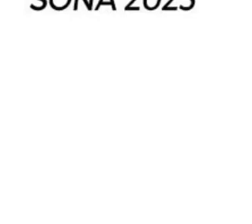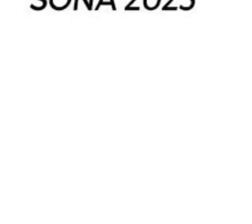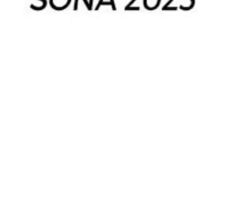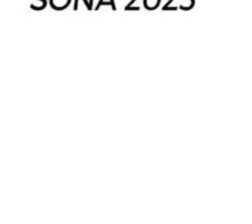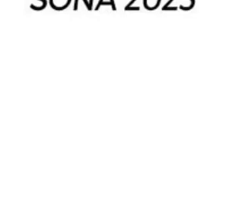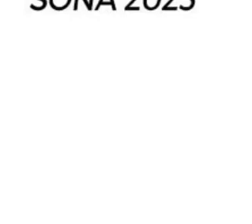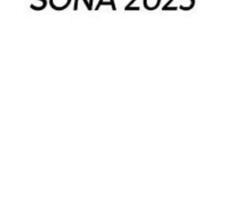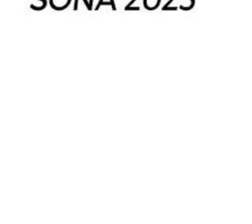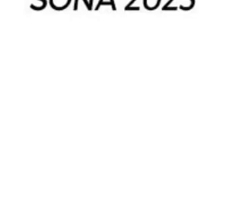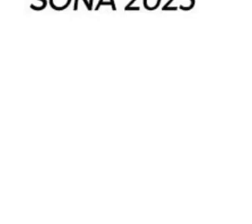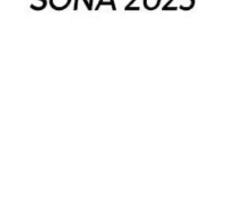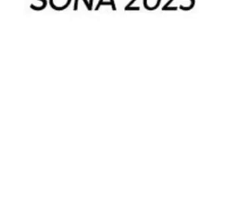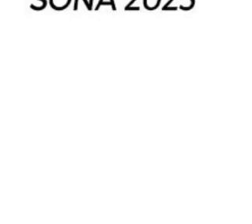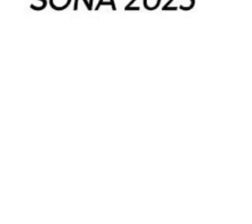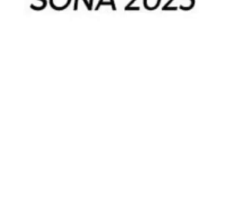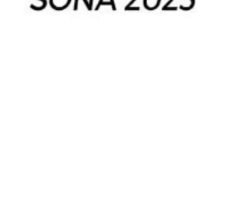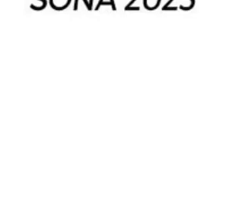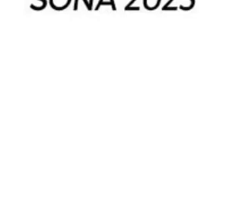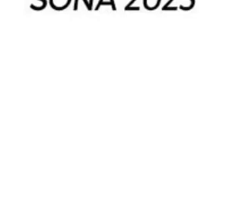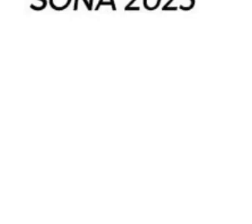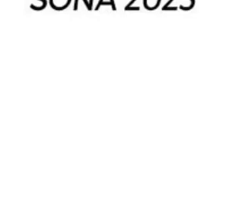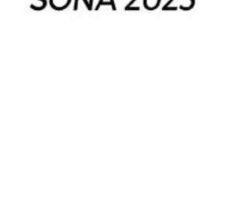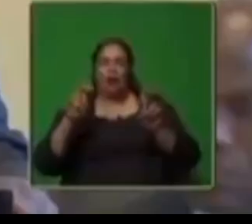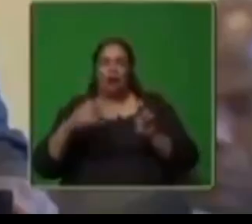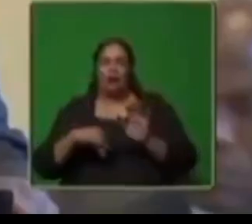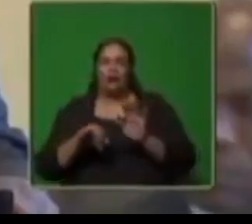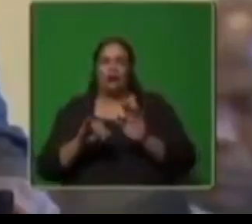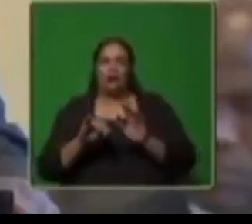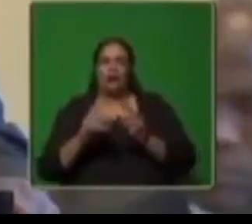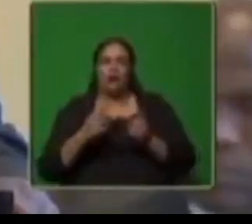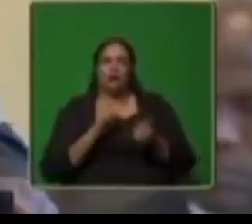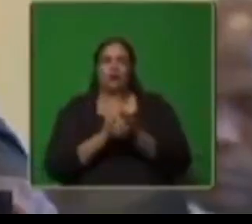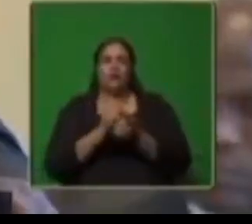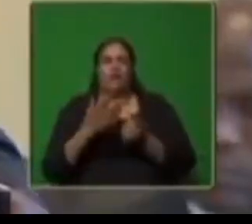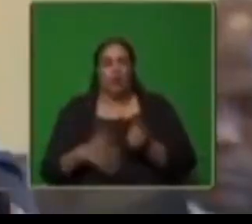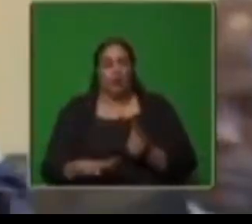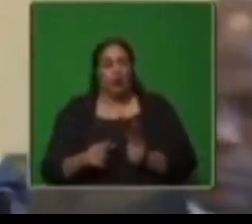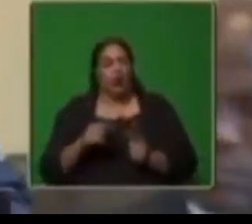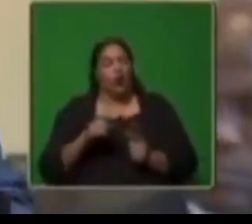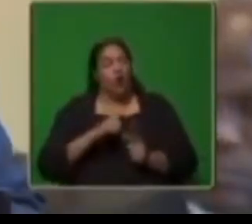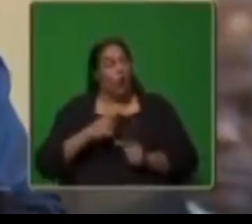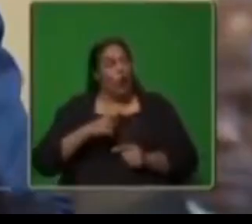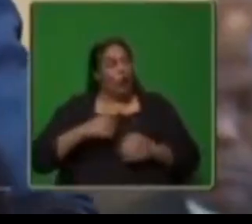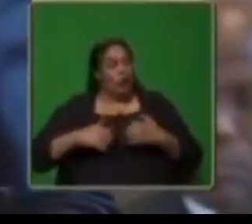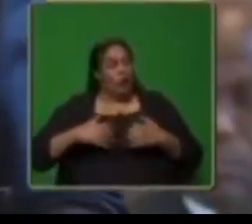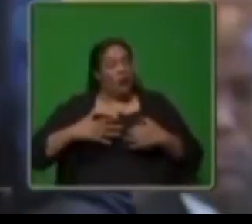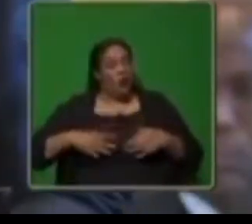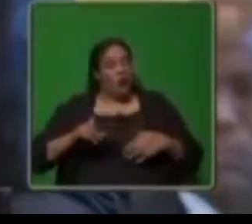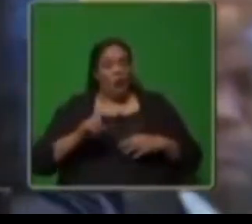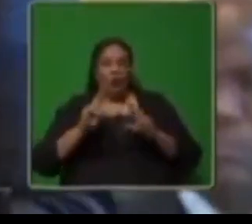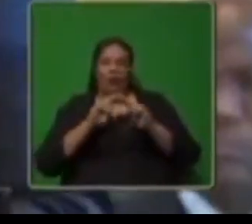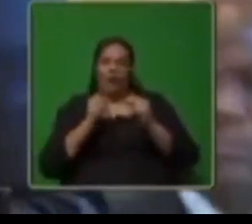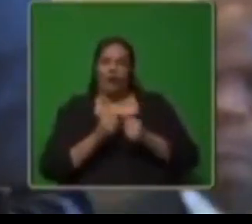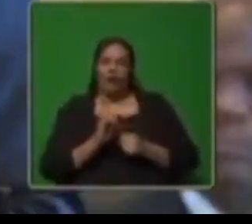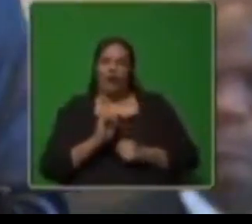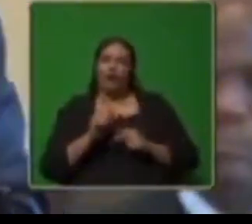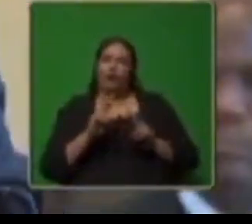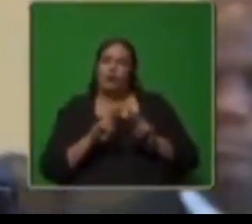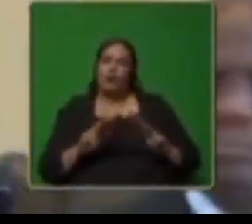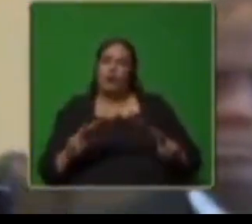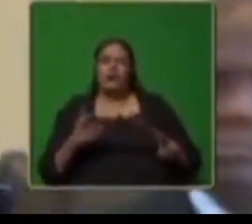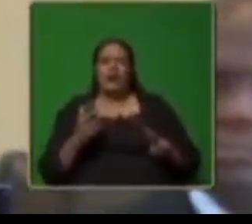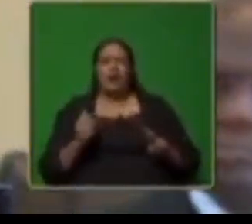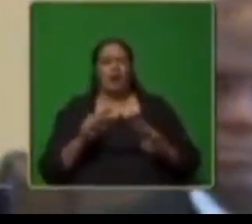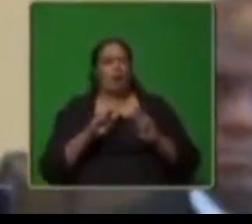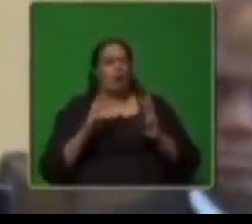the highlights, my own highlights, I'll share with you shortly. We want a nation that is at peace